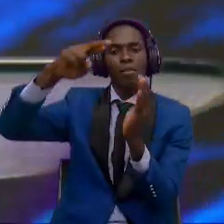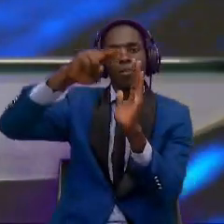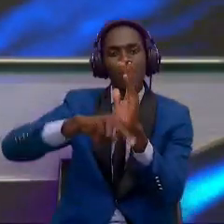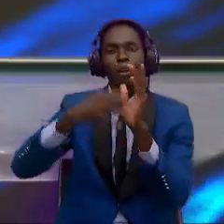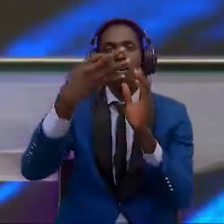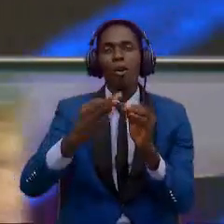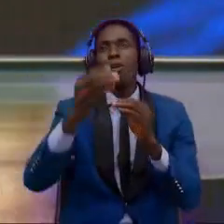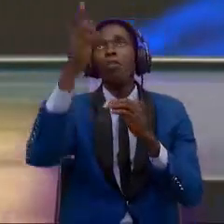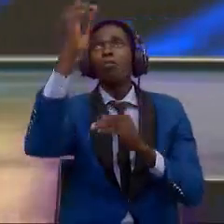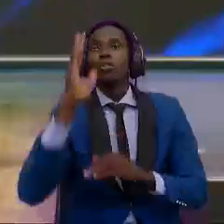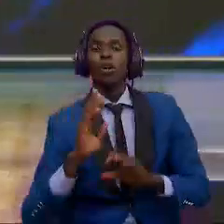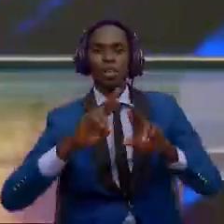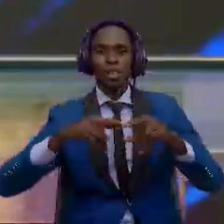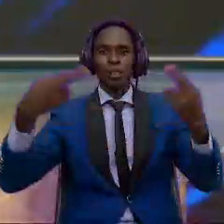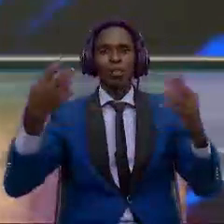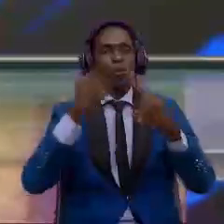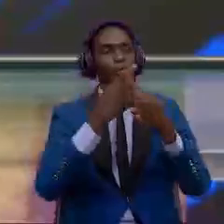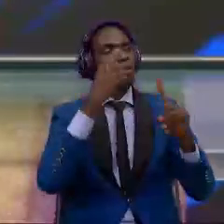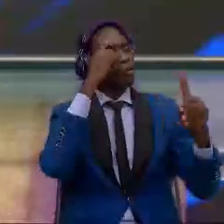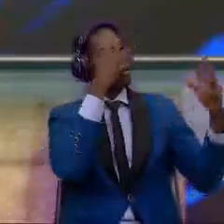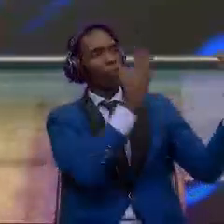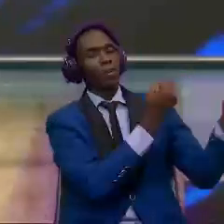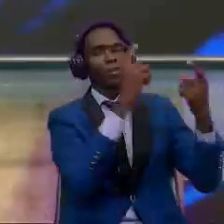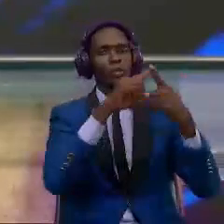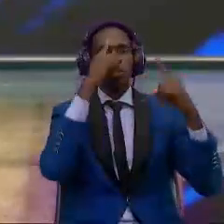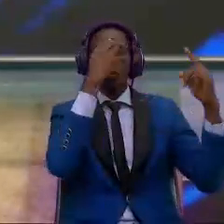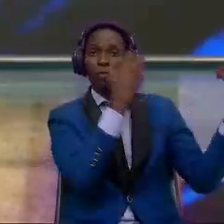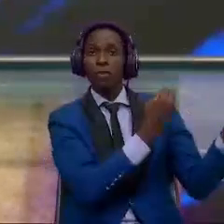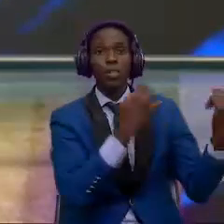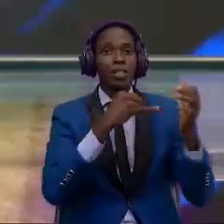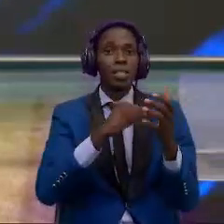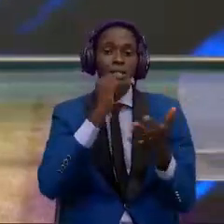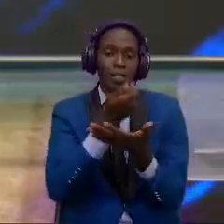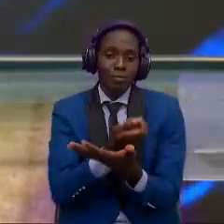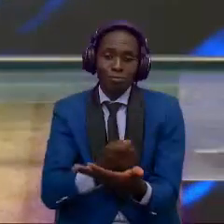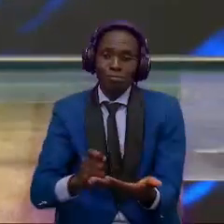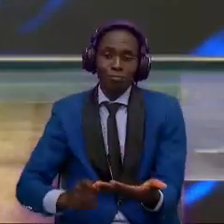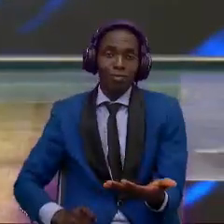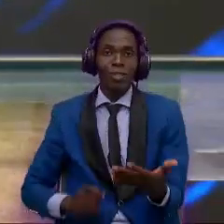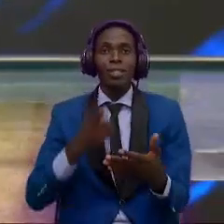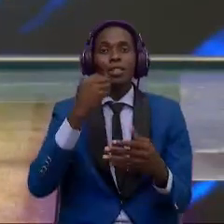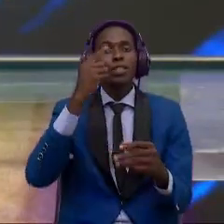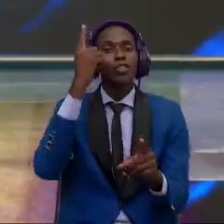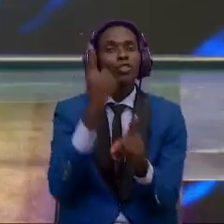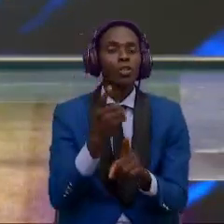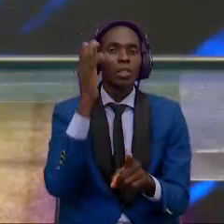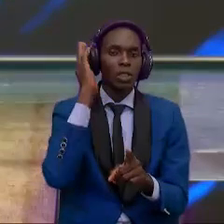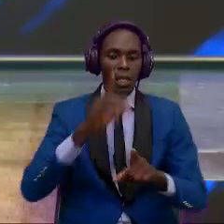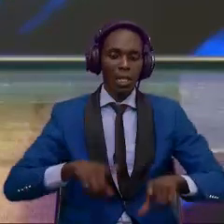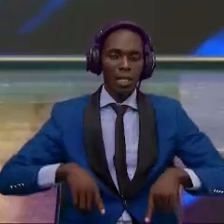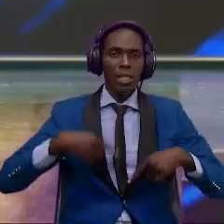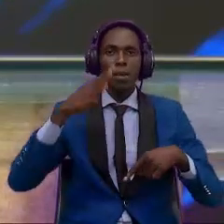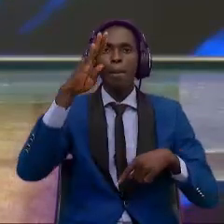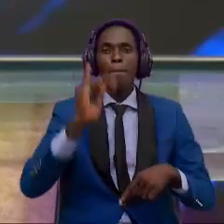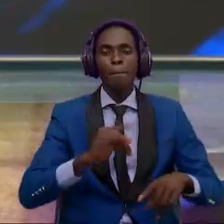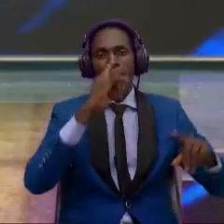revealed from faith to faith, as it is written, the just shall live by faith.